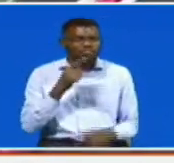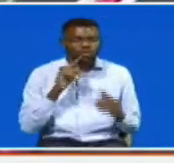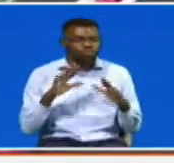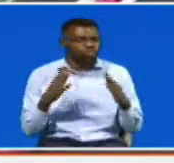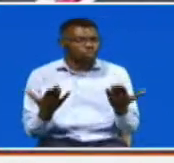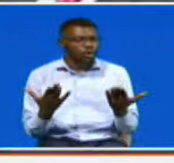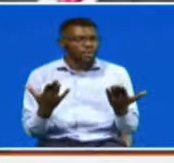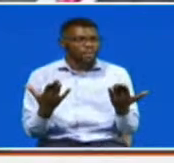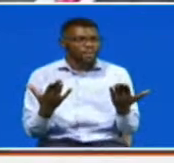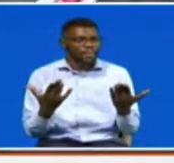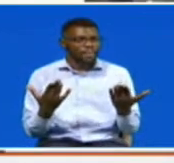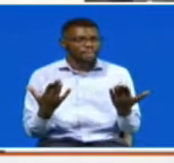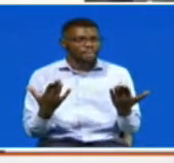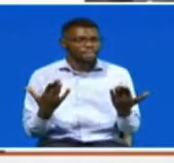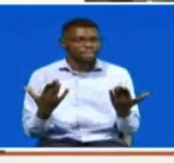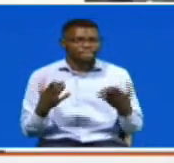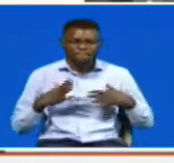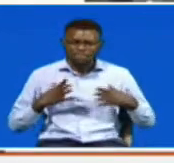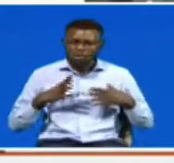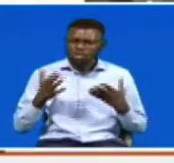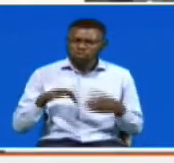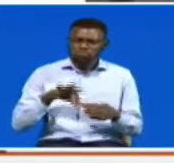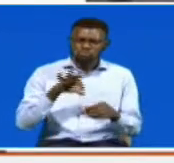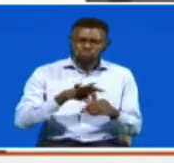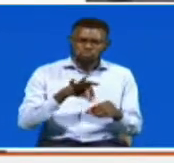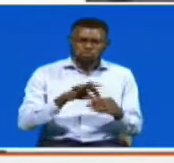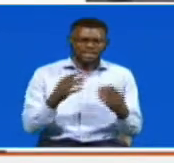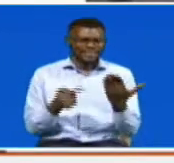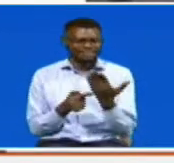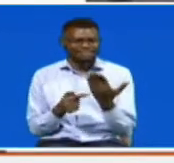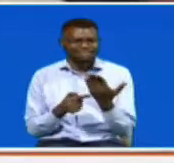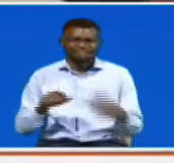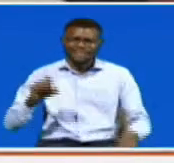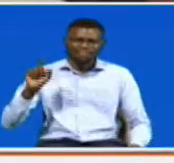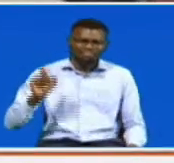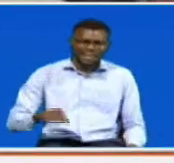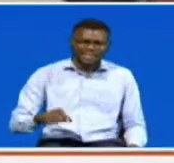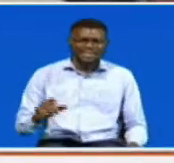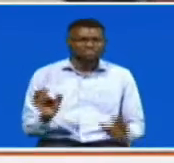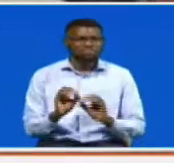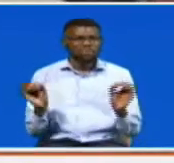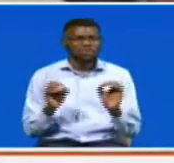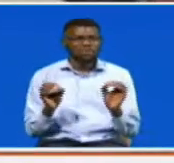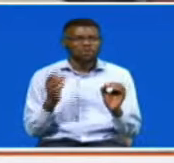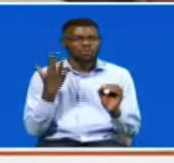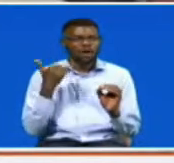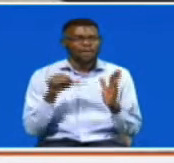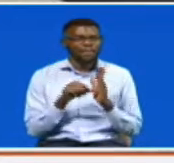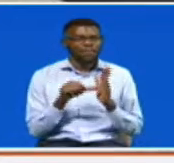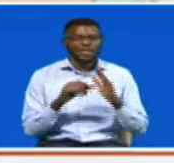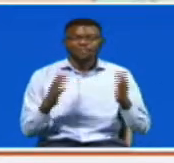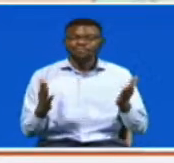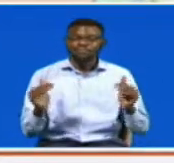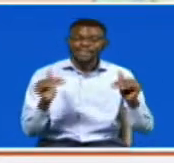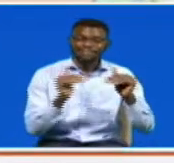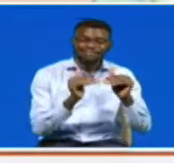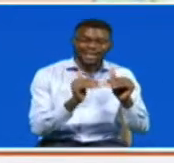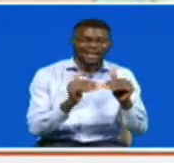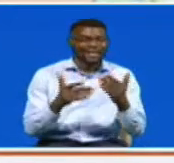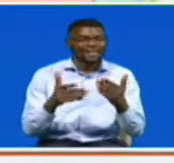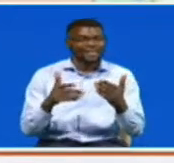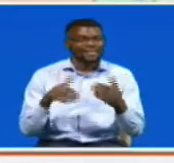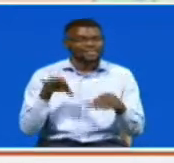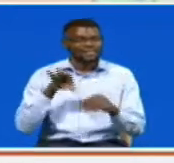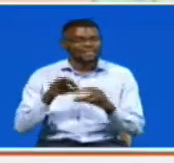haja ya kukumbatia upigaji kura kwa kutumia teknolojia inayoaminika ili kuhakikisha kuna uchaguzi wa huru na haki au kuamua